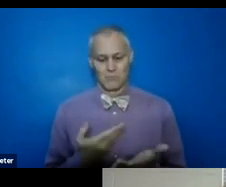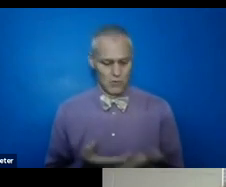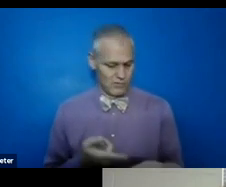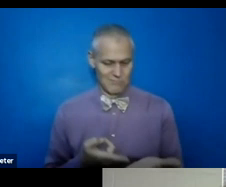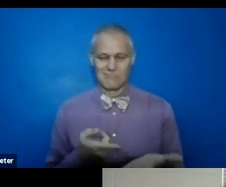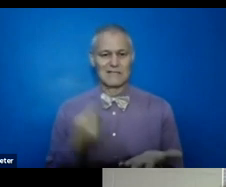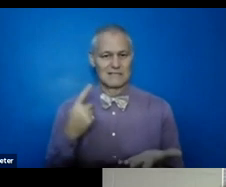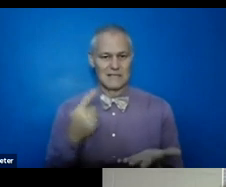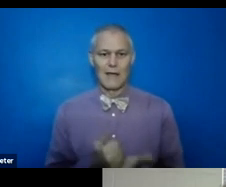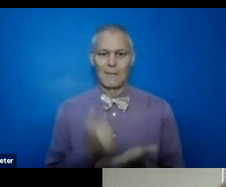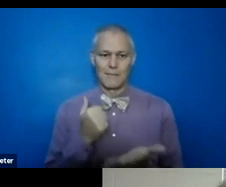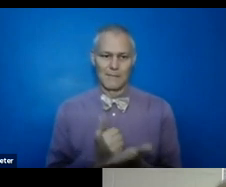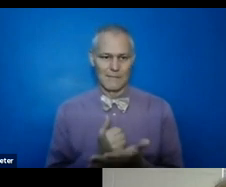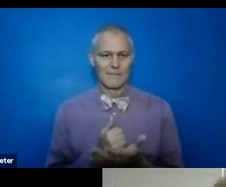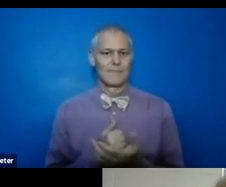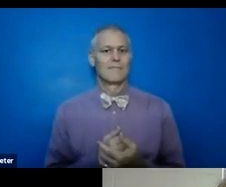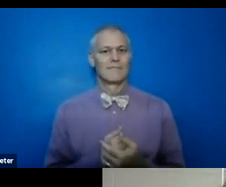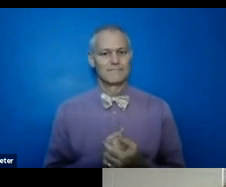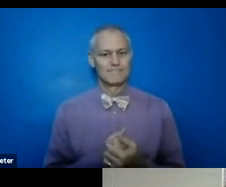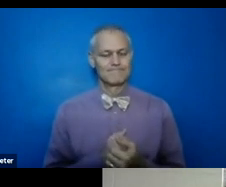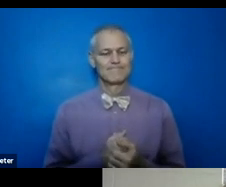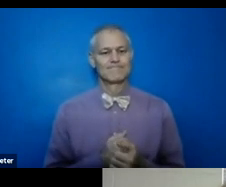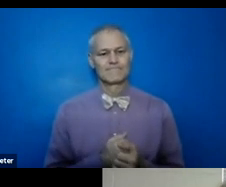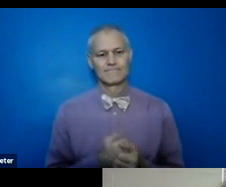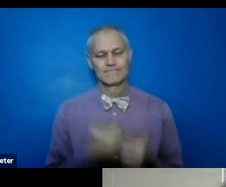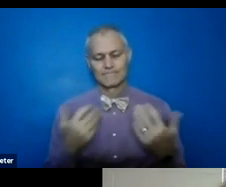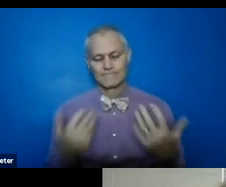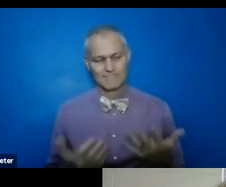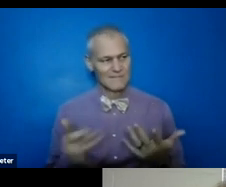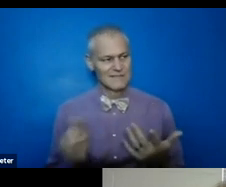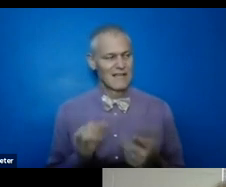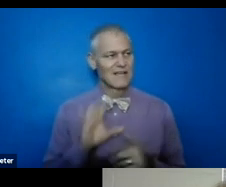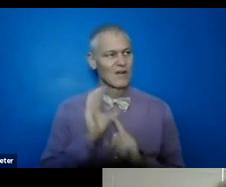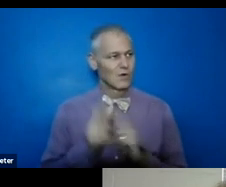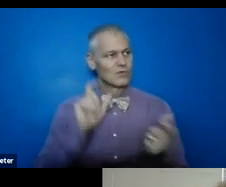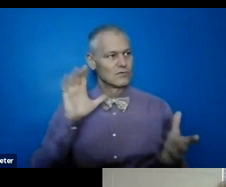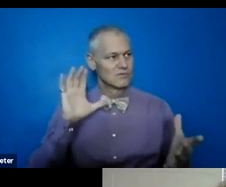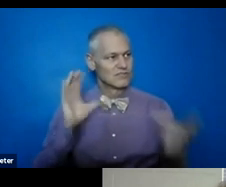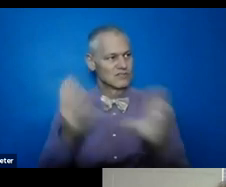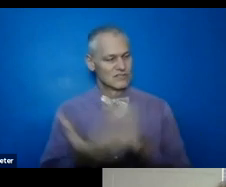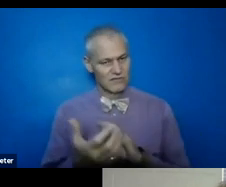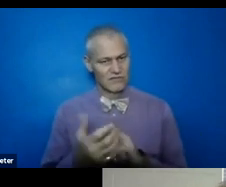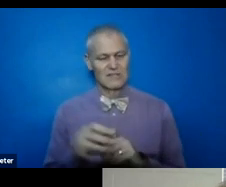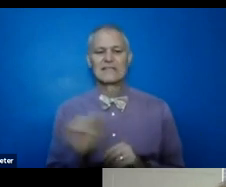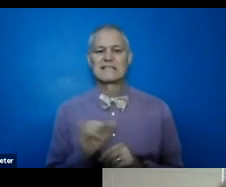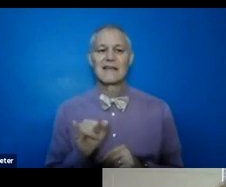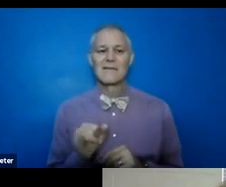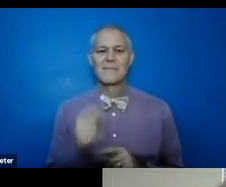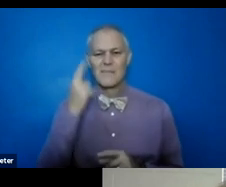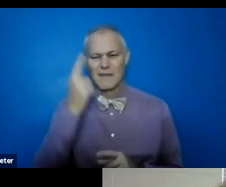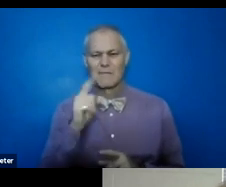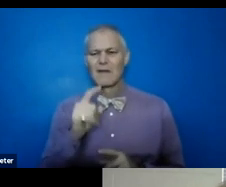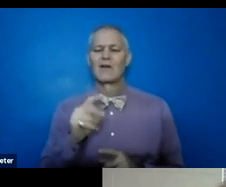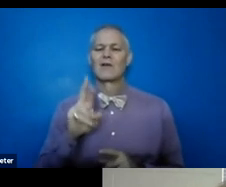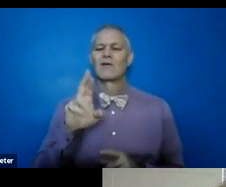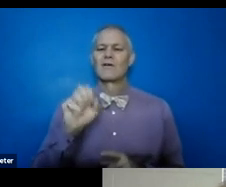root causes are and we have like promising ways to go about it. So it's like a culture shift, the same way that like thinking toward restorative rather